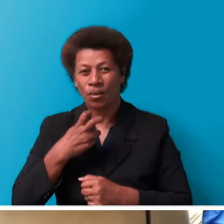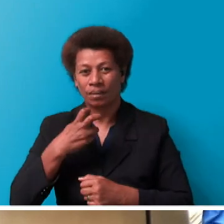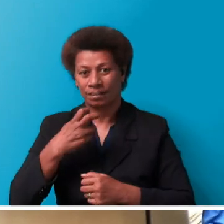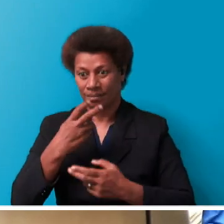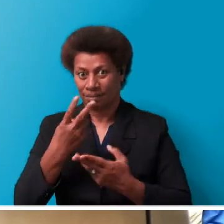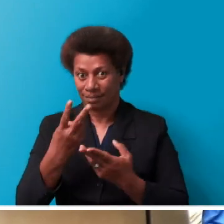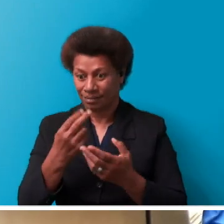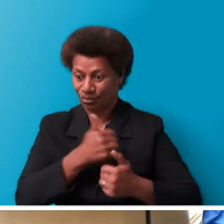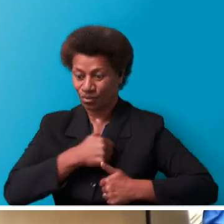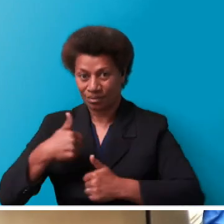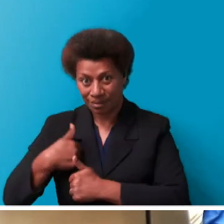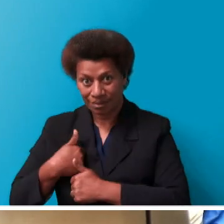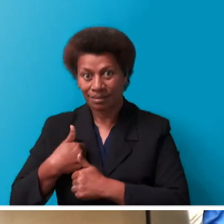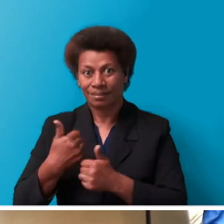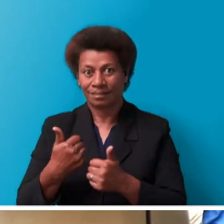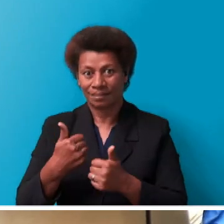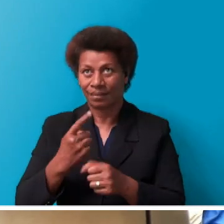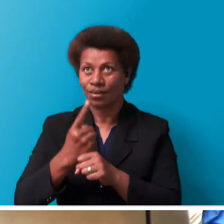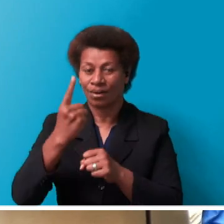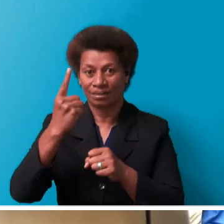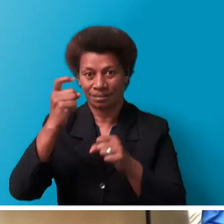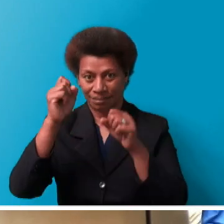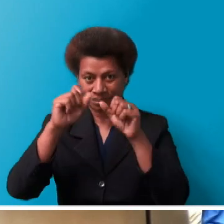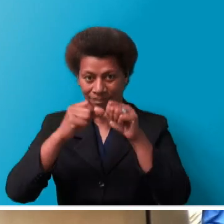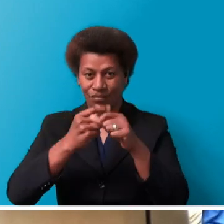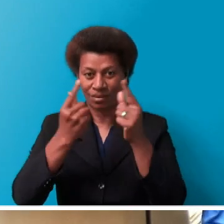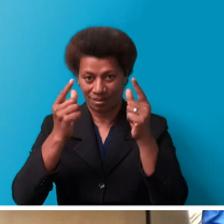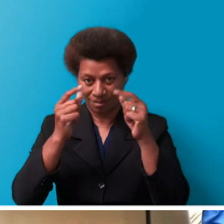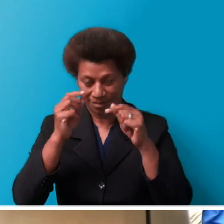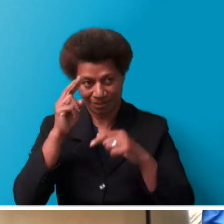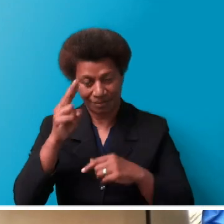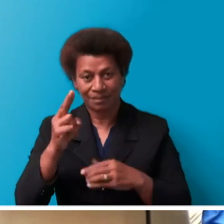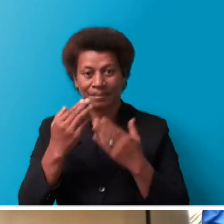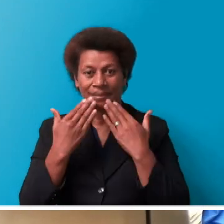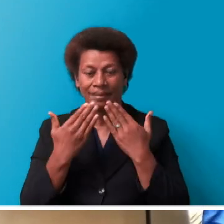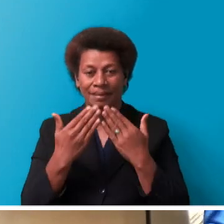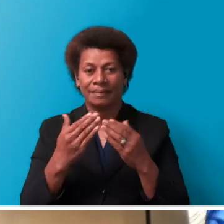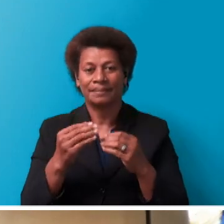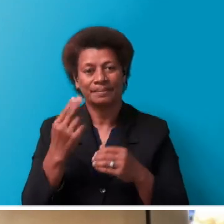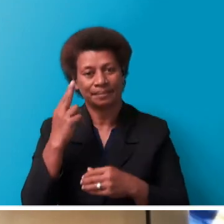this great nation that we all call home. Thank you, Bahut Danabat and Vinawaleo.